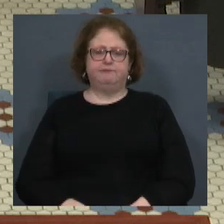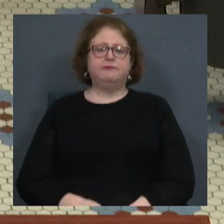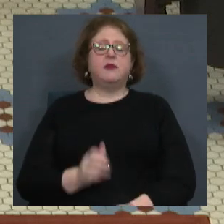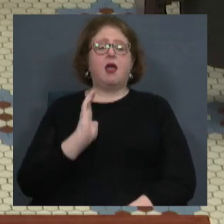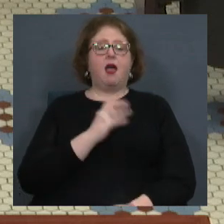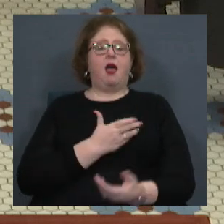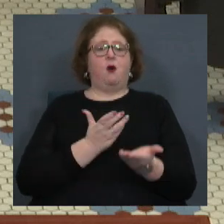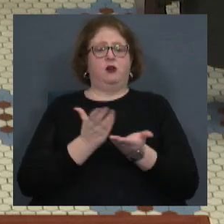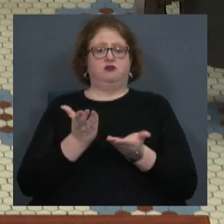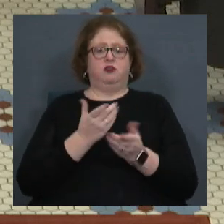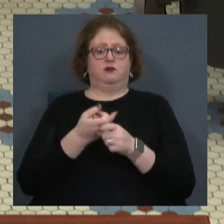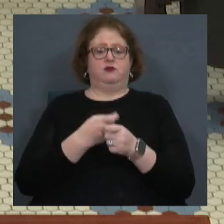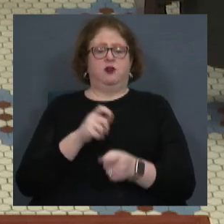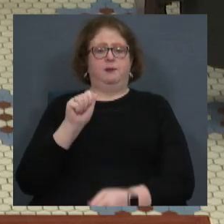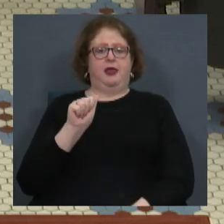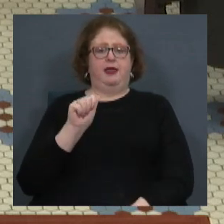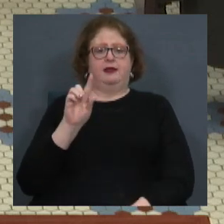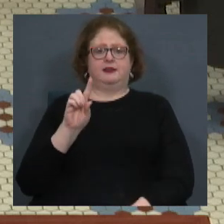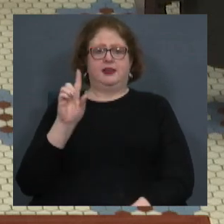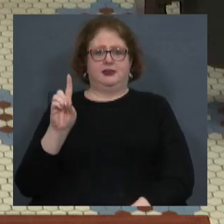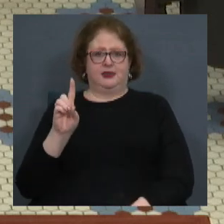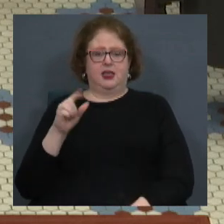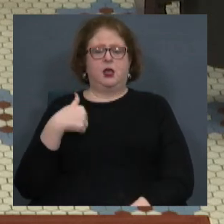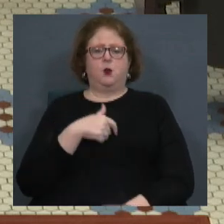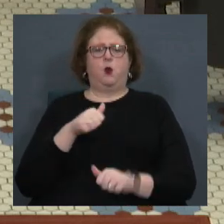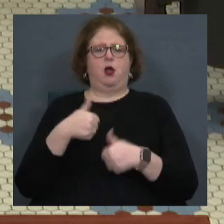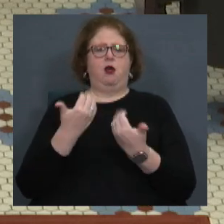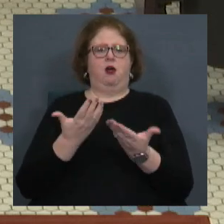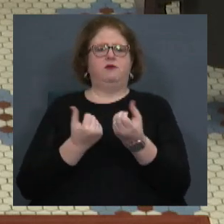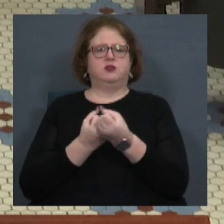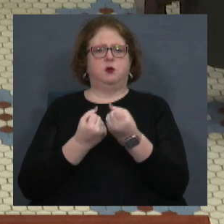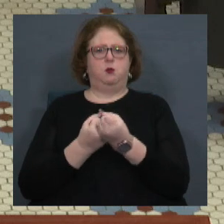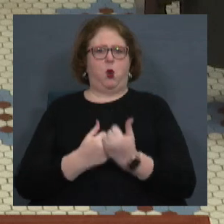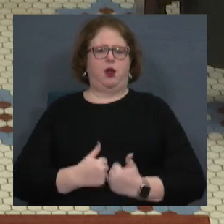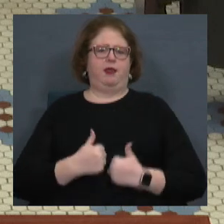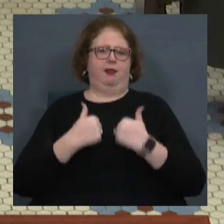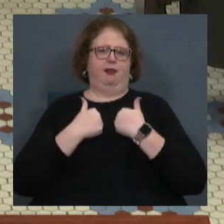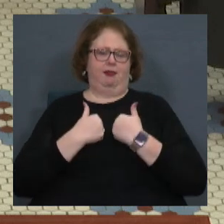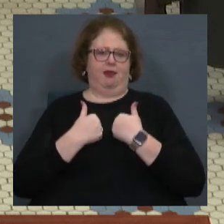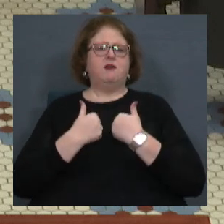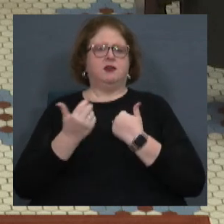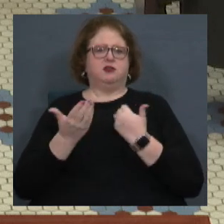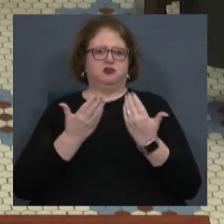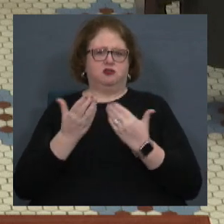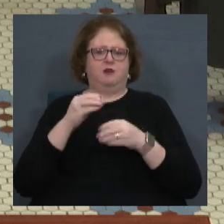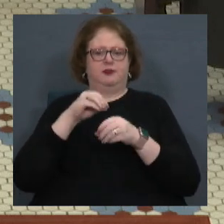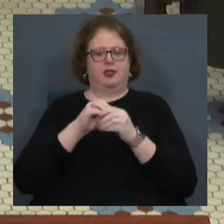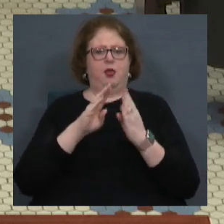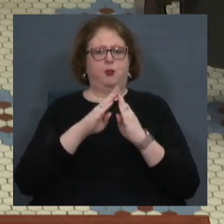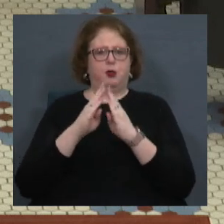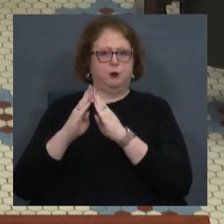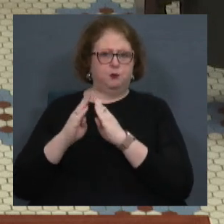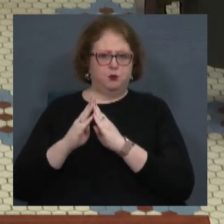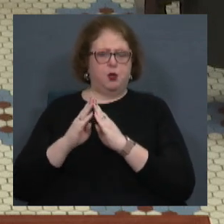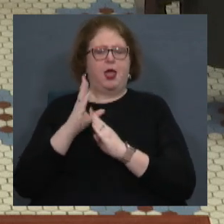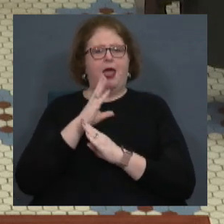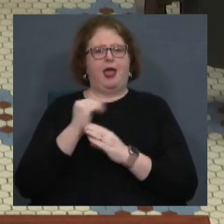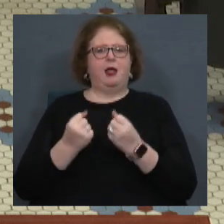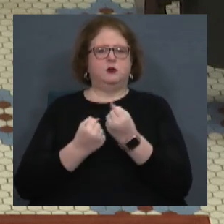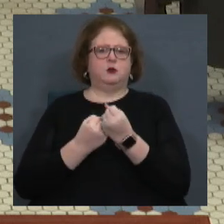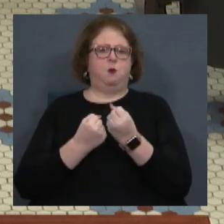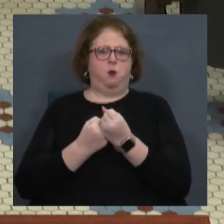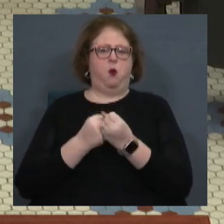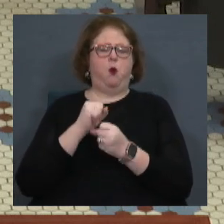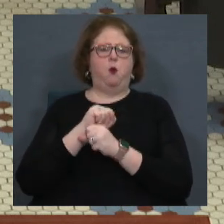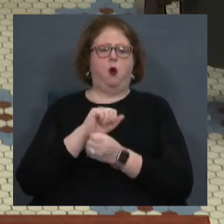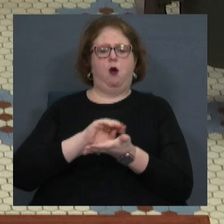AEDD offers are supported living services through the Community and Employment Support Waiver Program administered